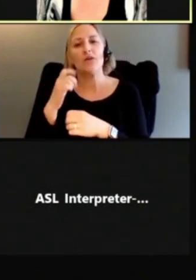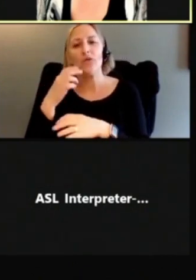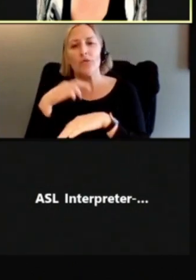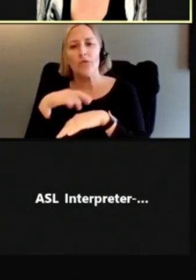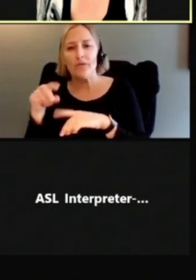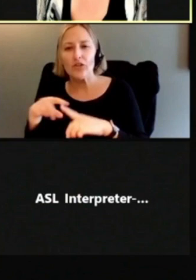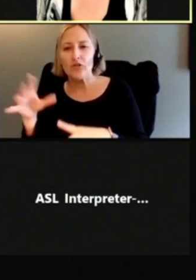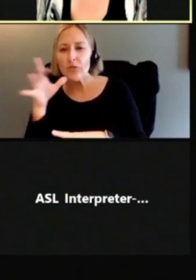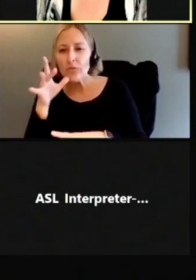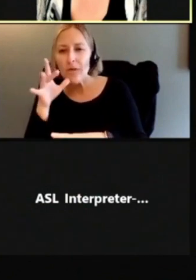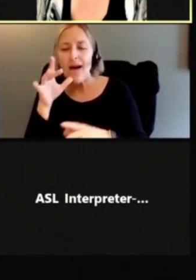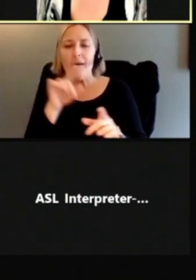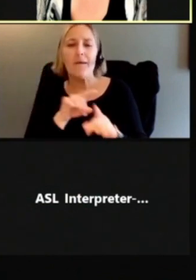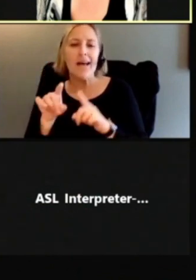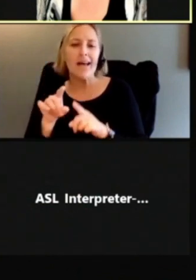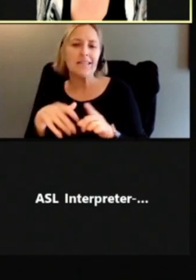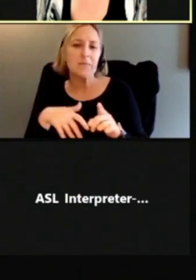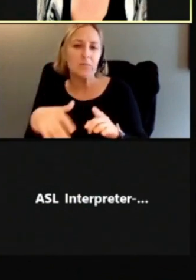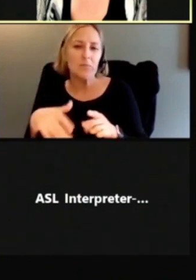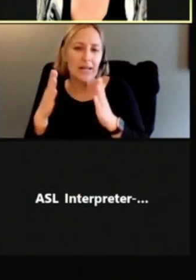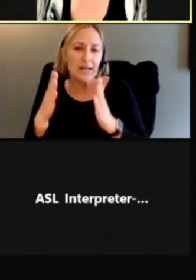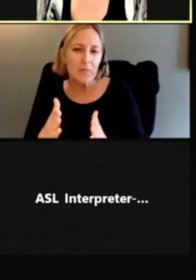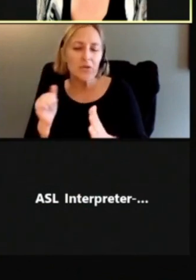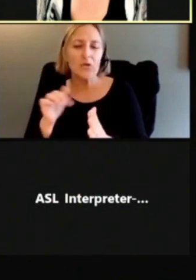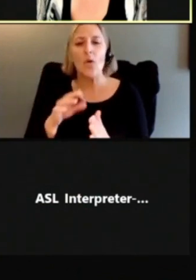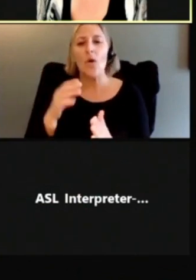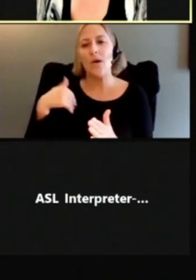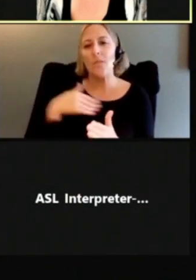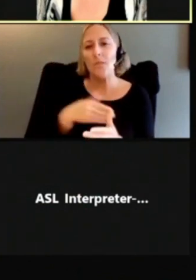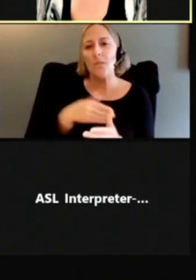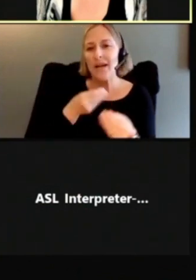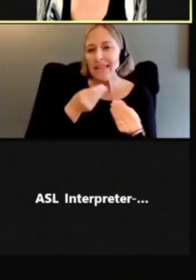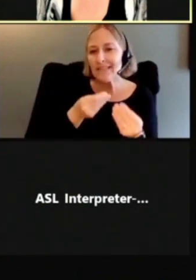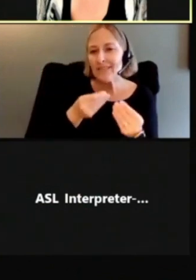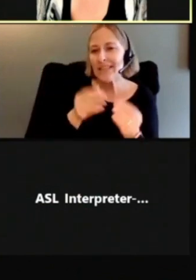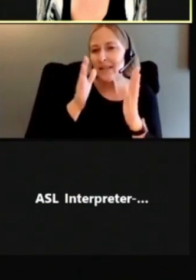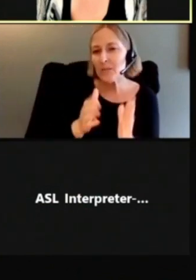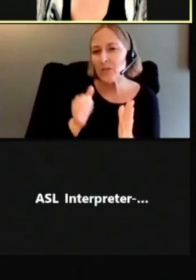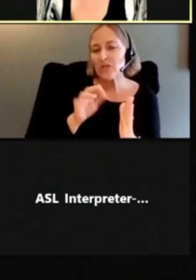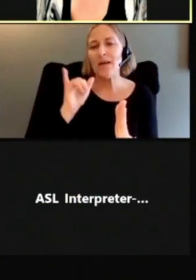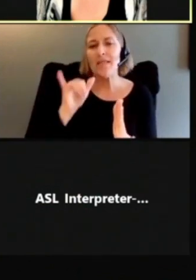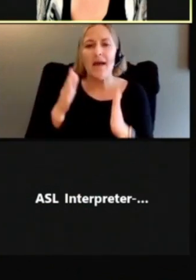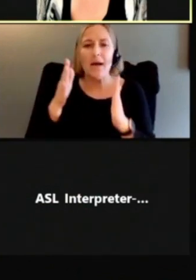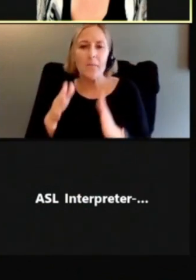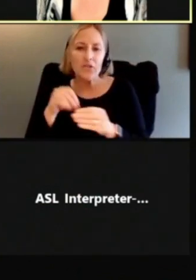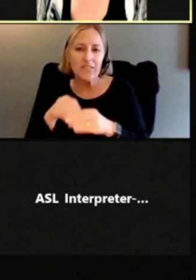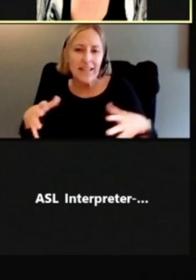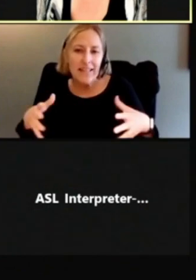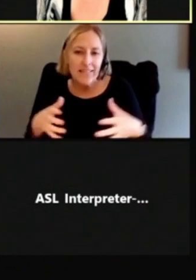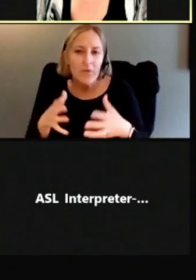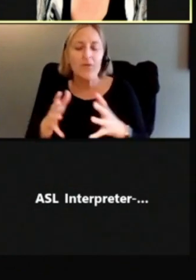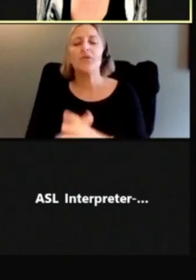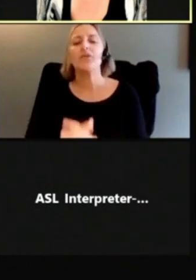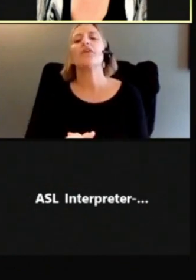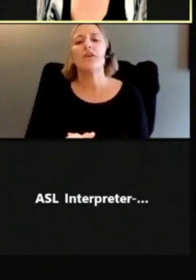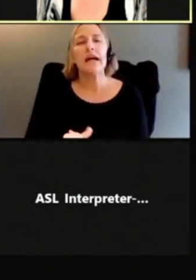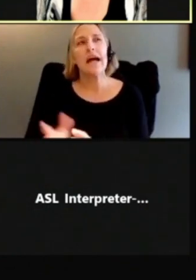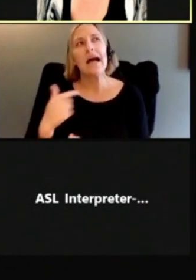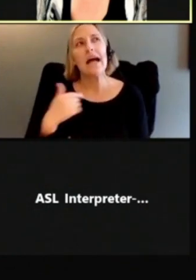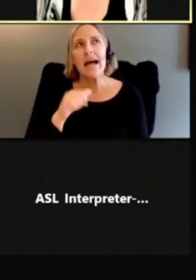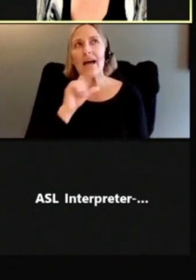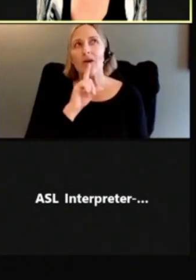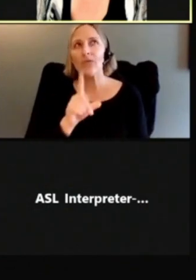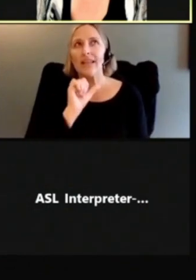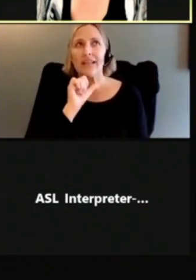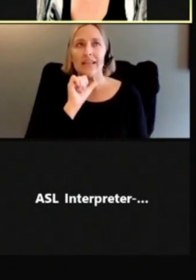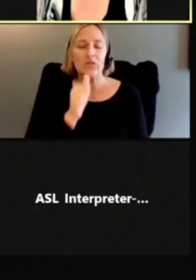the pregnant person or the breastfeeding person or the person in labor. I don't love how it